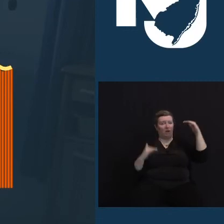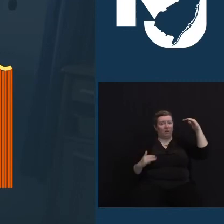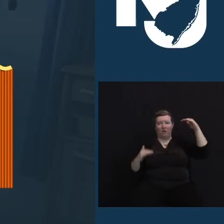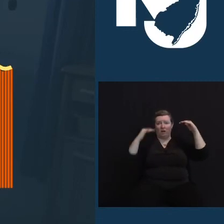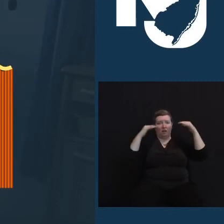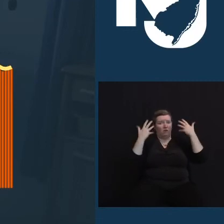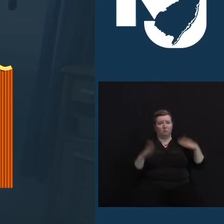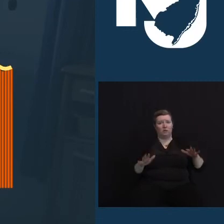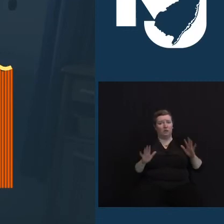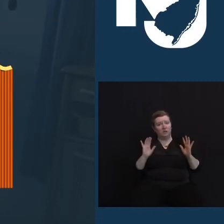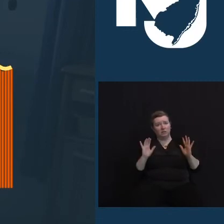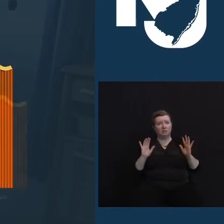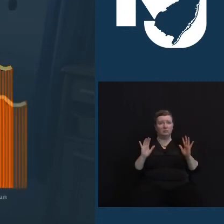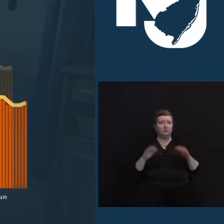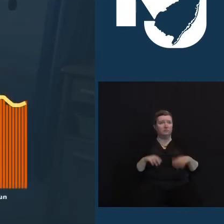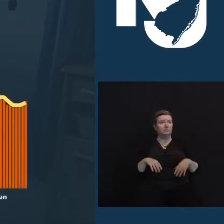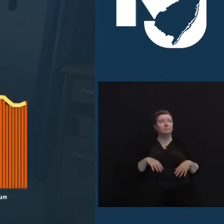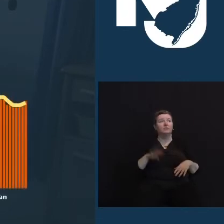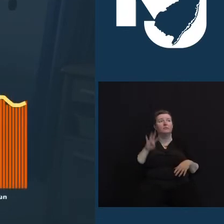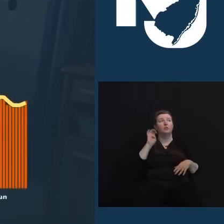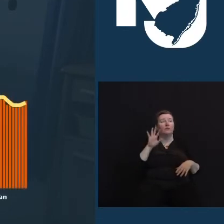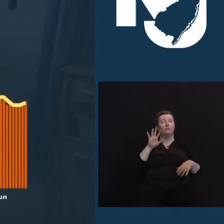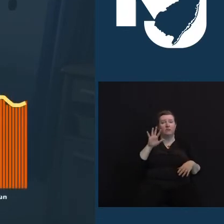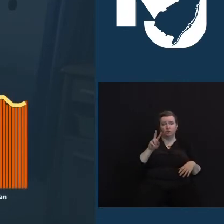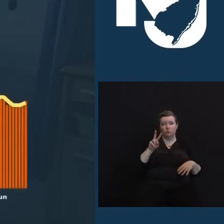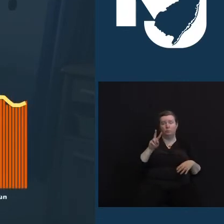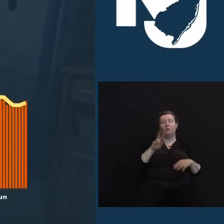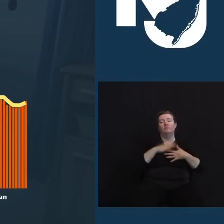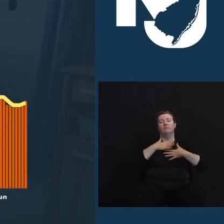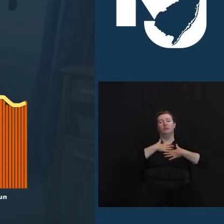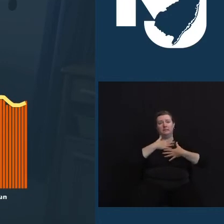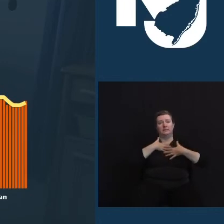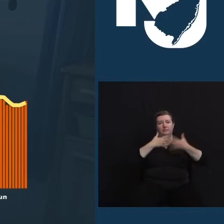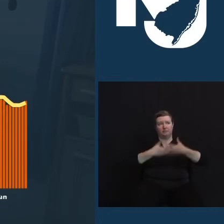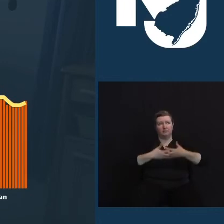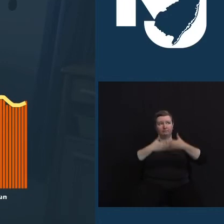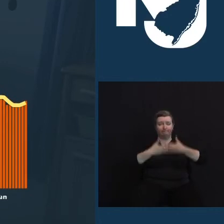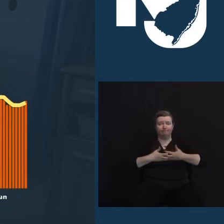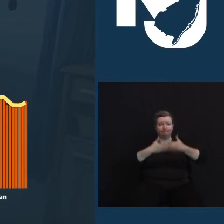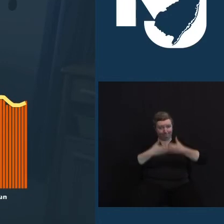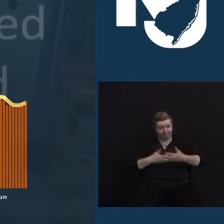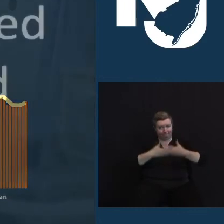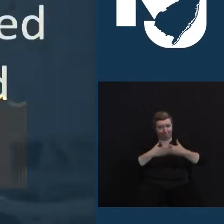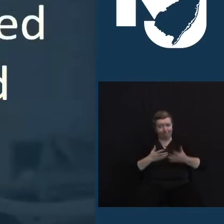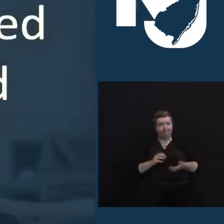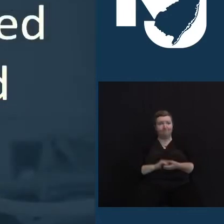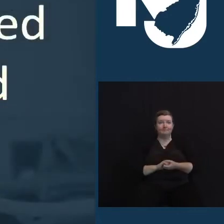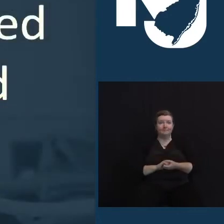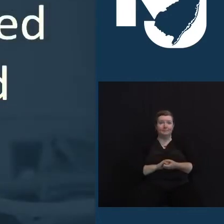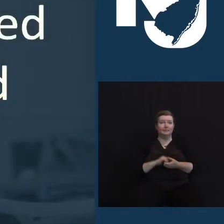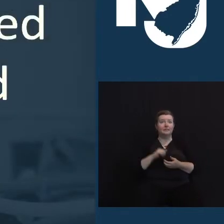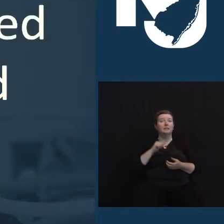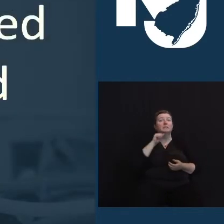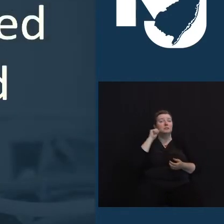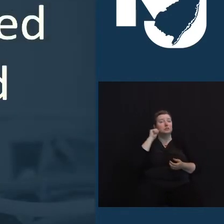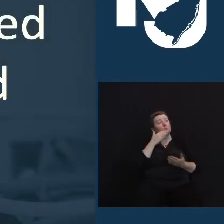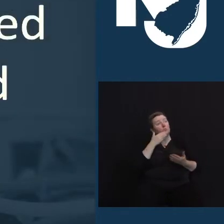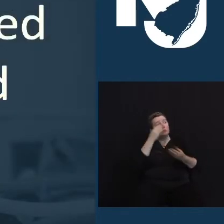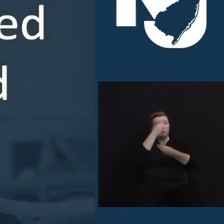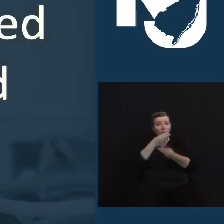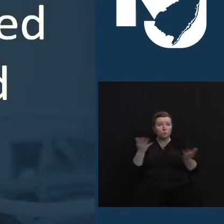group, 452 were on ventilators. Throughout the day yesterday, good news, 438